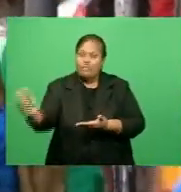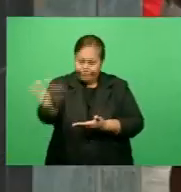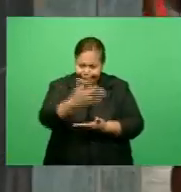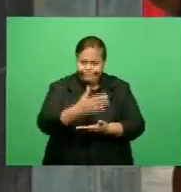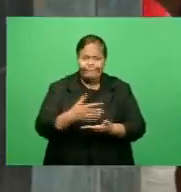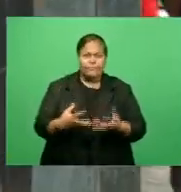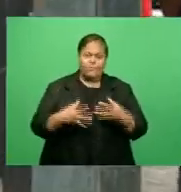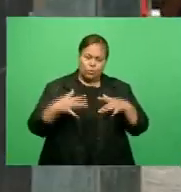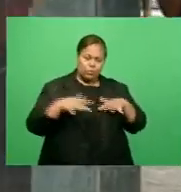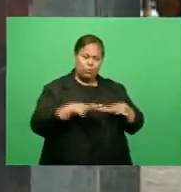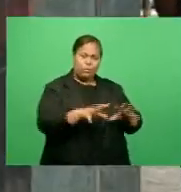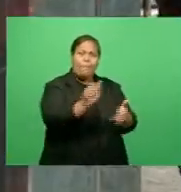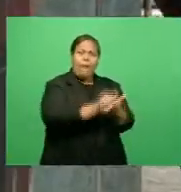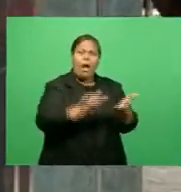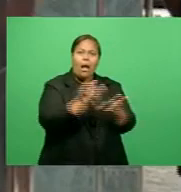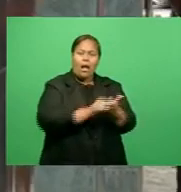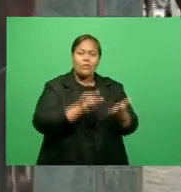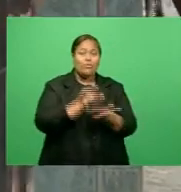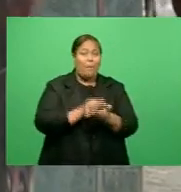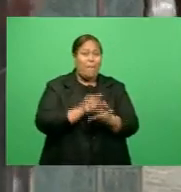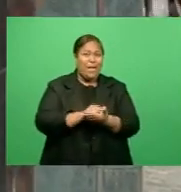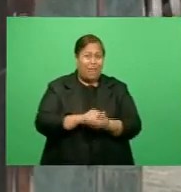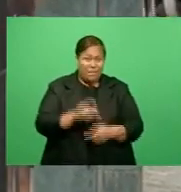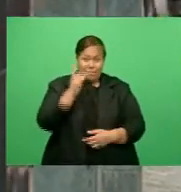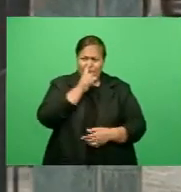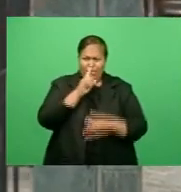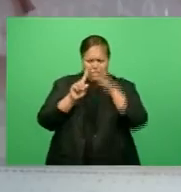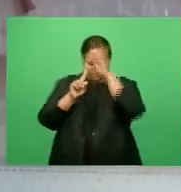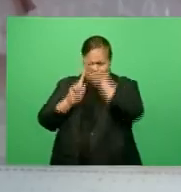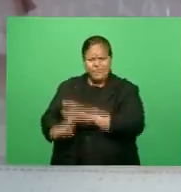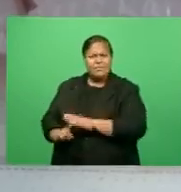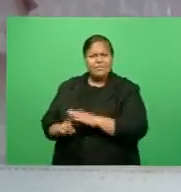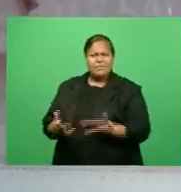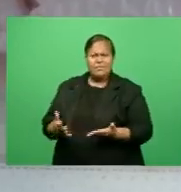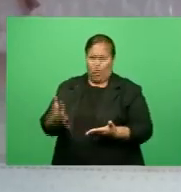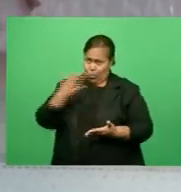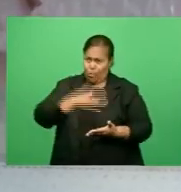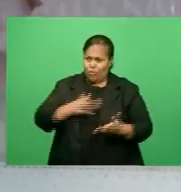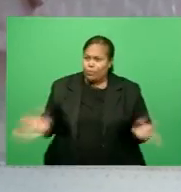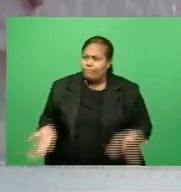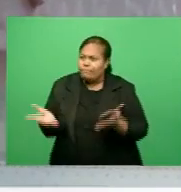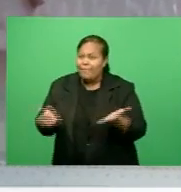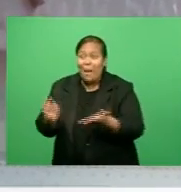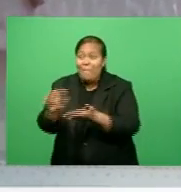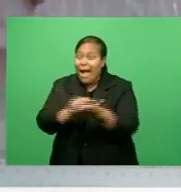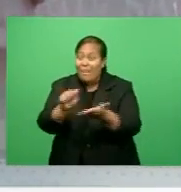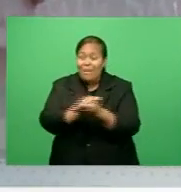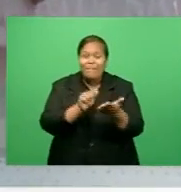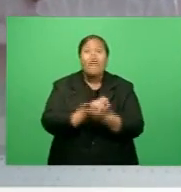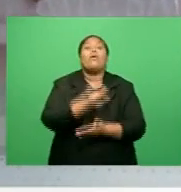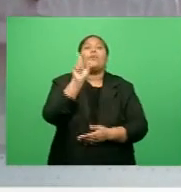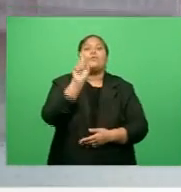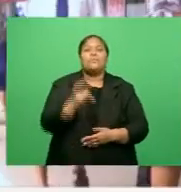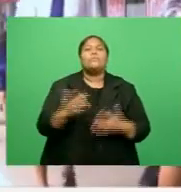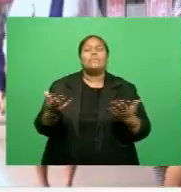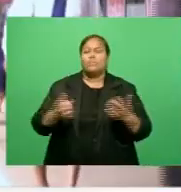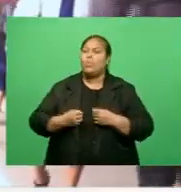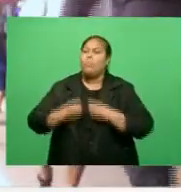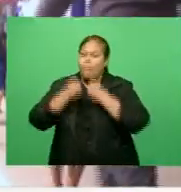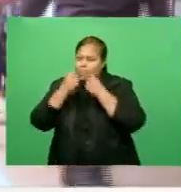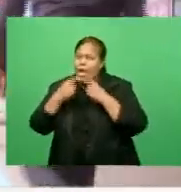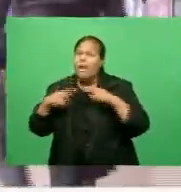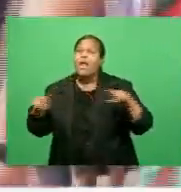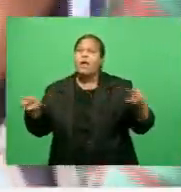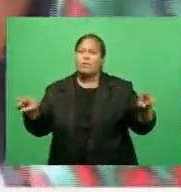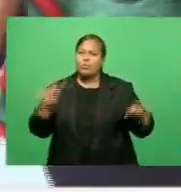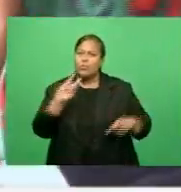traffic? When people are depressed, you want to create that buying spree. And how do you do that? By giving this sort of bargain discount and